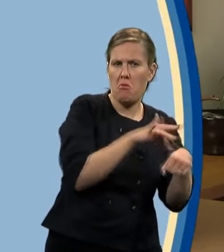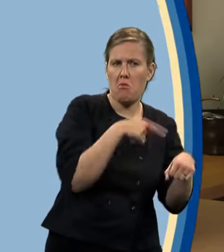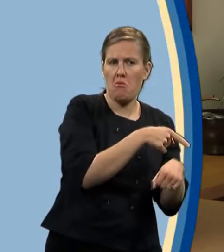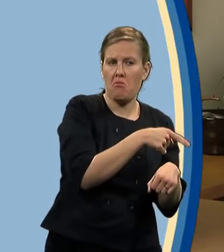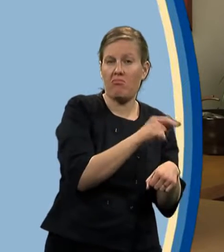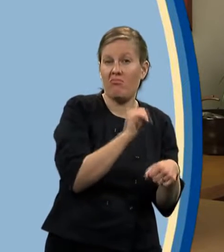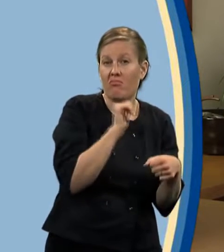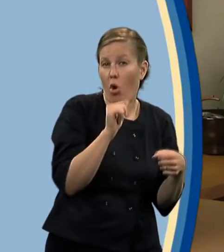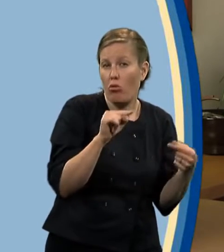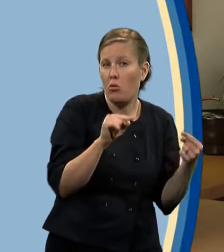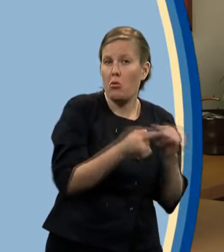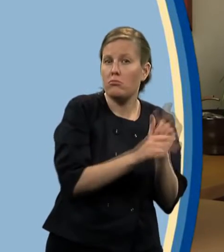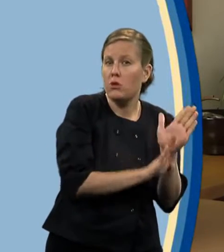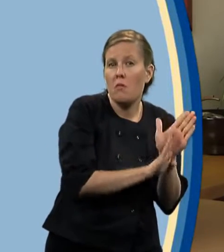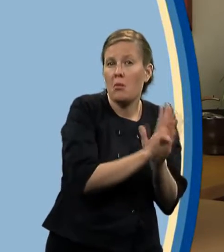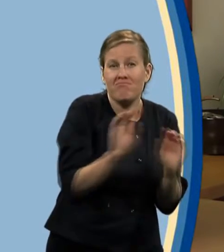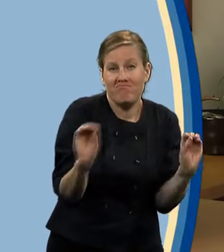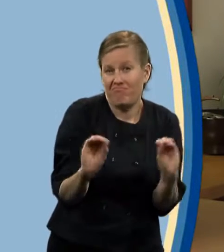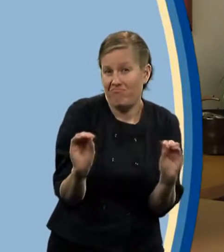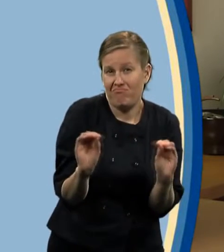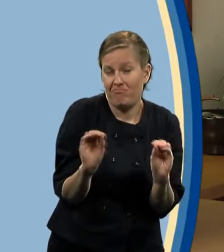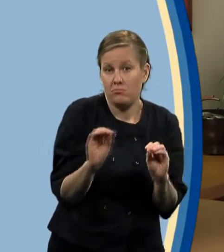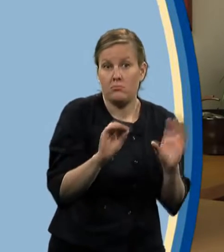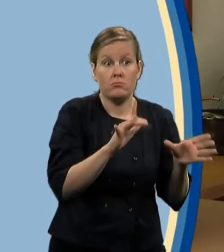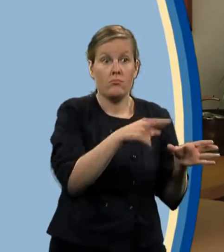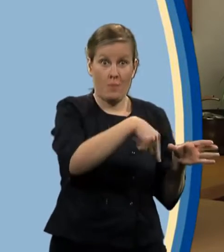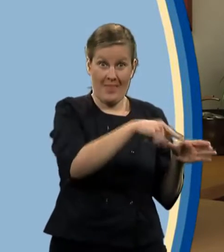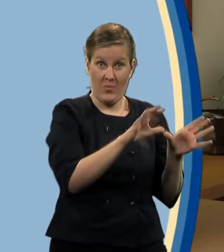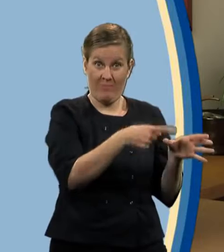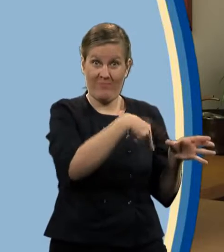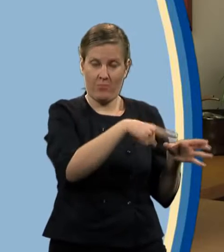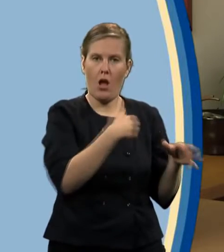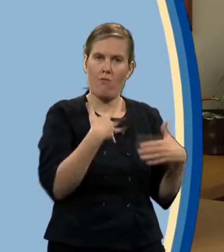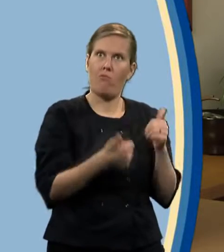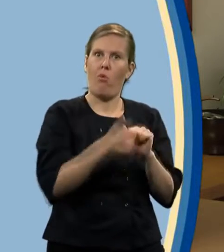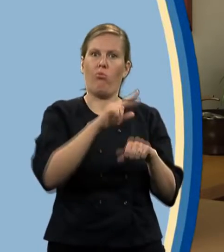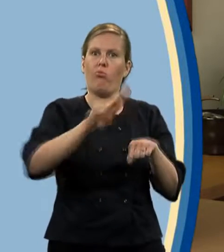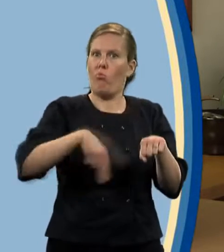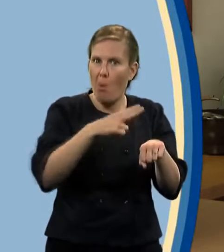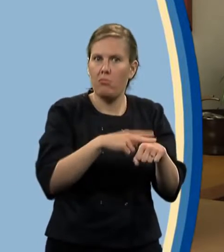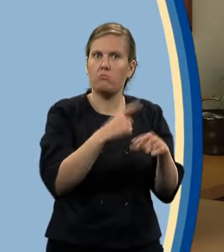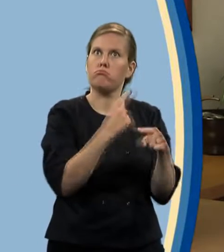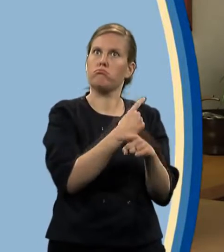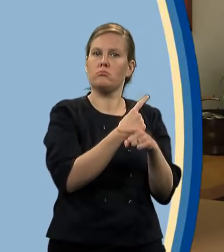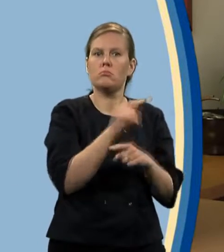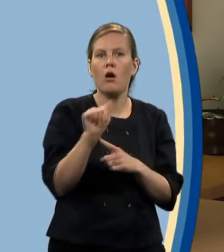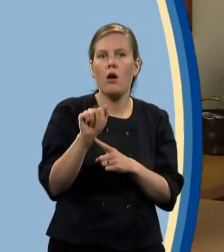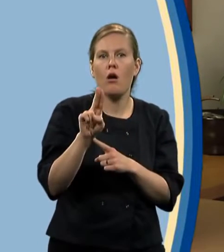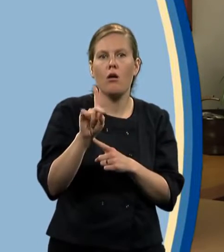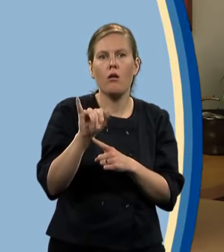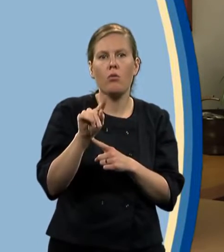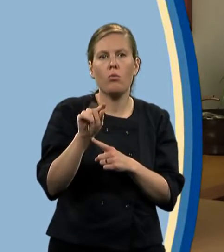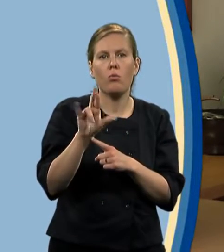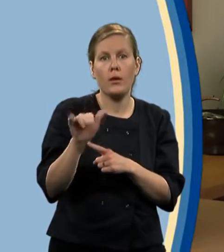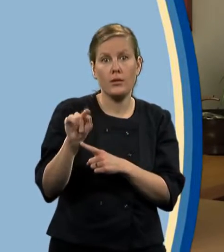auditory tissue development. Early sign language exposure did not hurt the development of the auditory tissue in any way. In fact, they were the